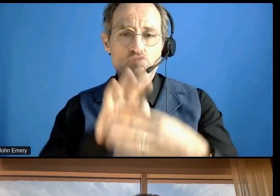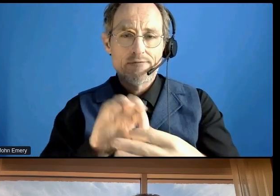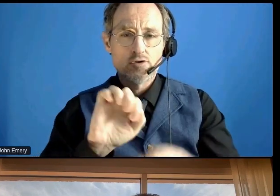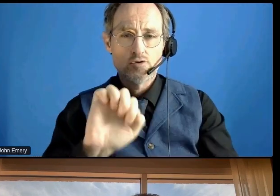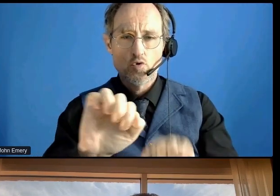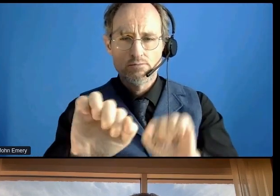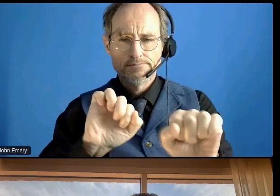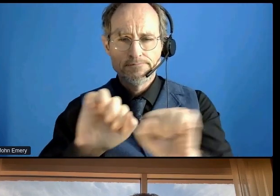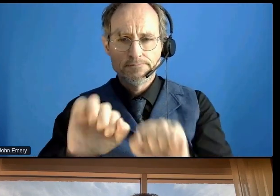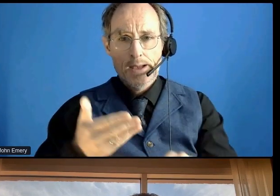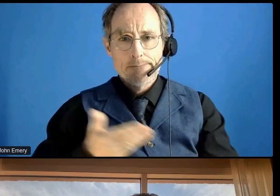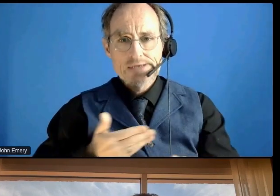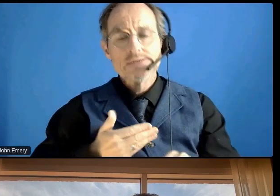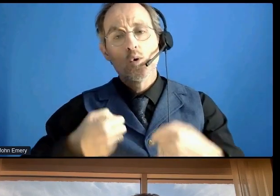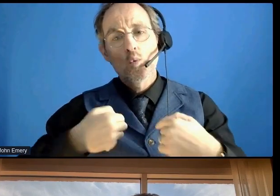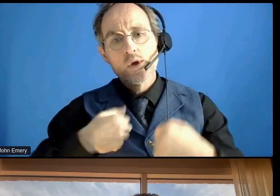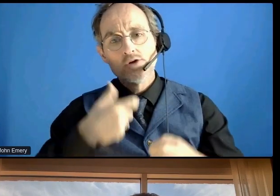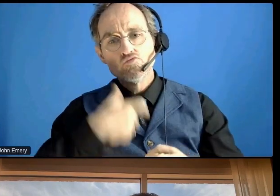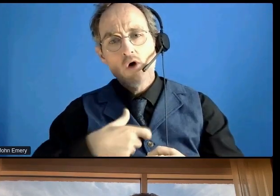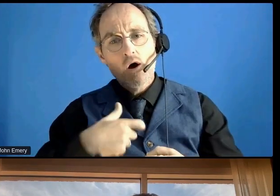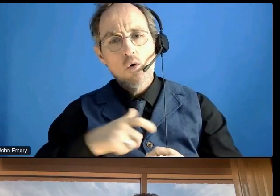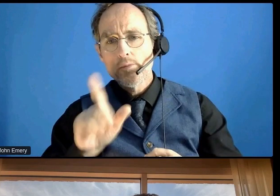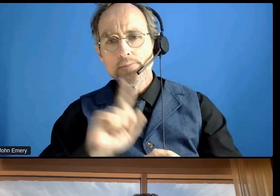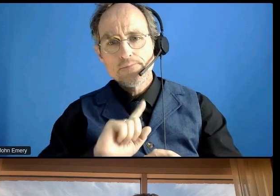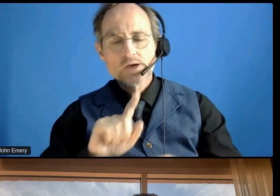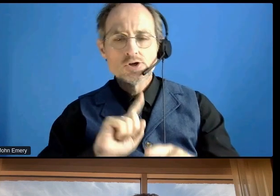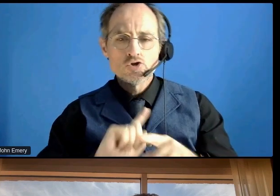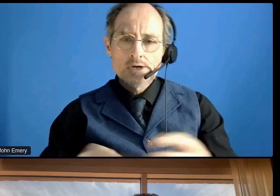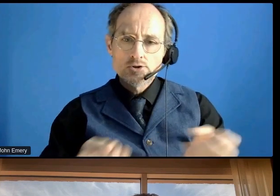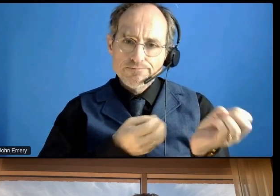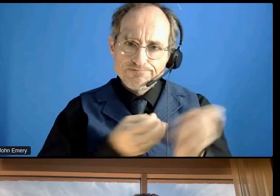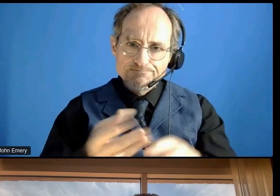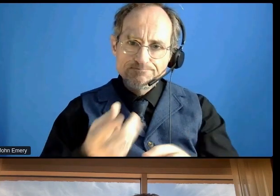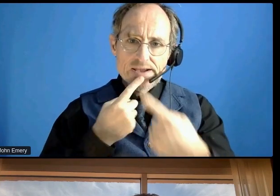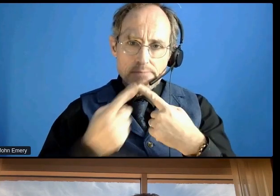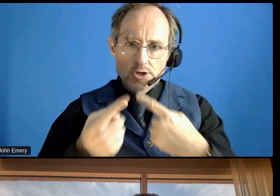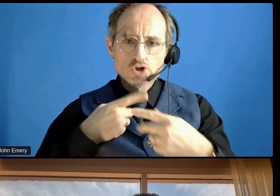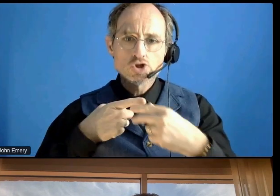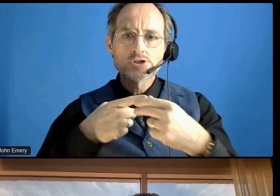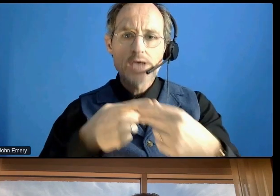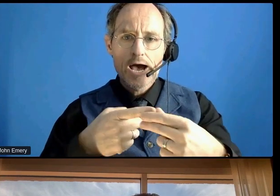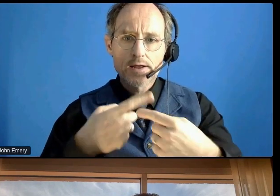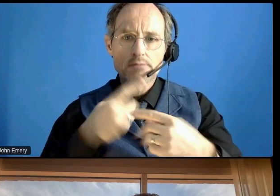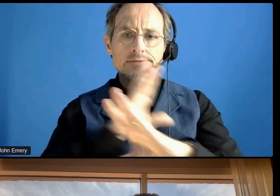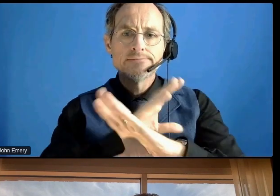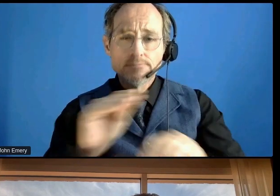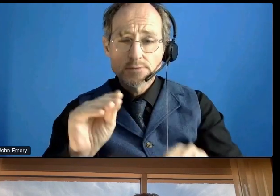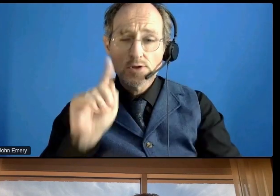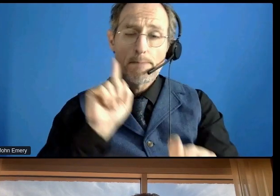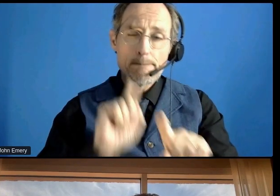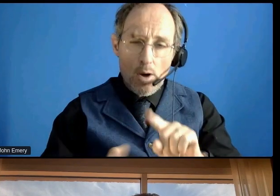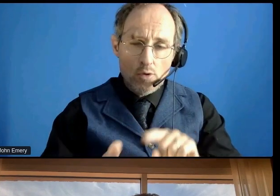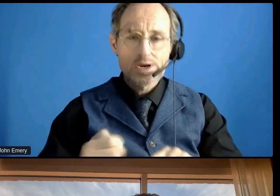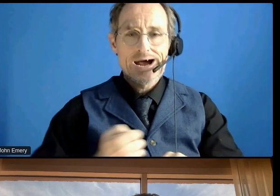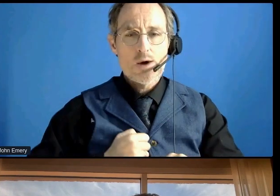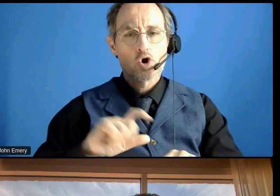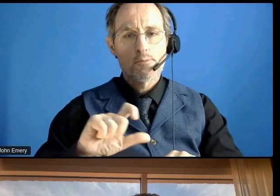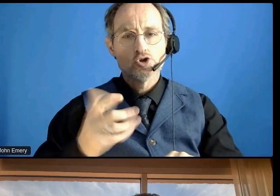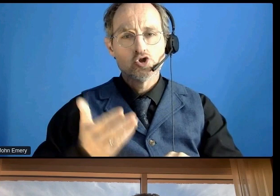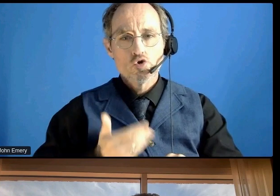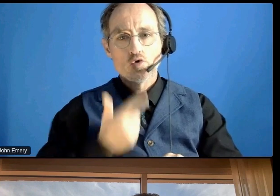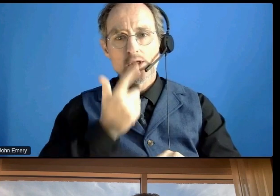and very practical information that the majority of our industry can relate to. So they're micro and smaller businesses. If you